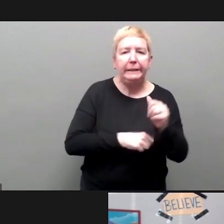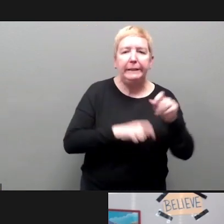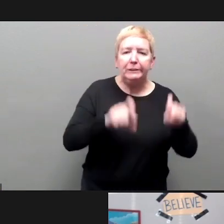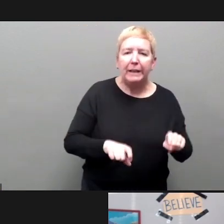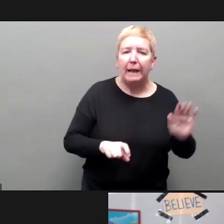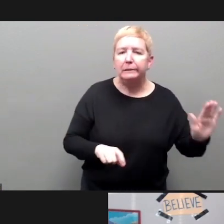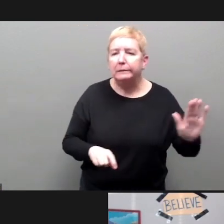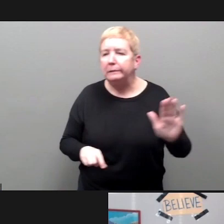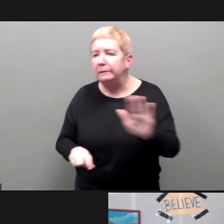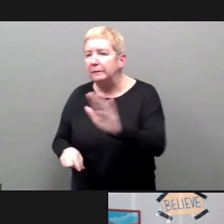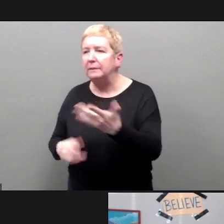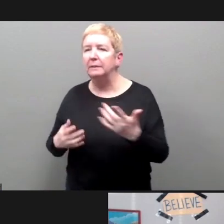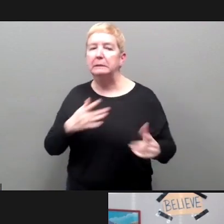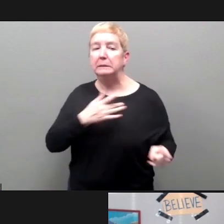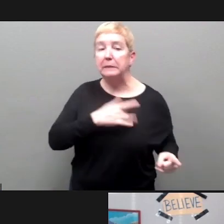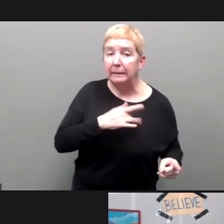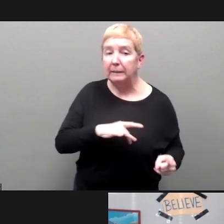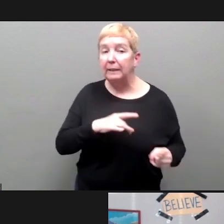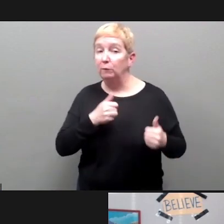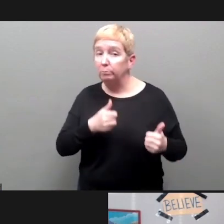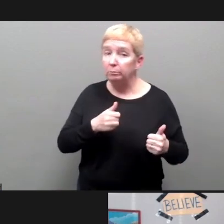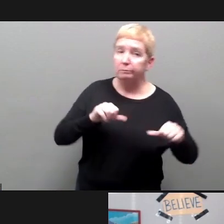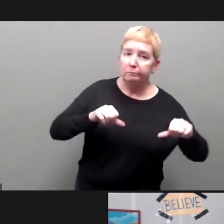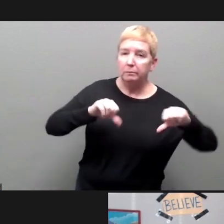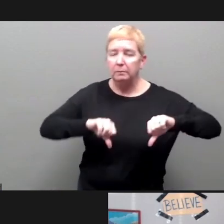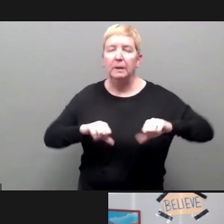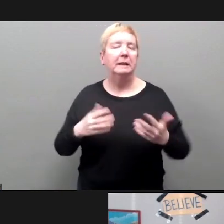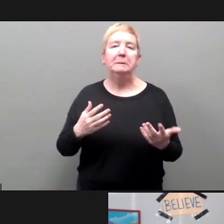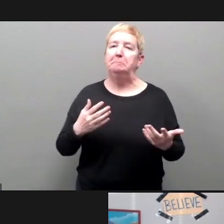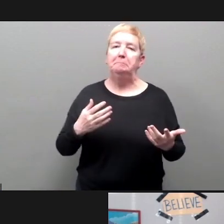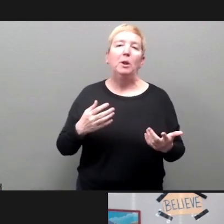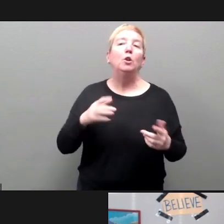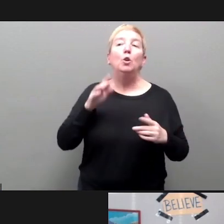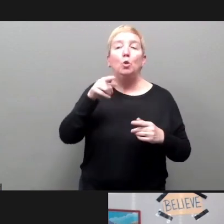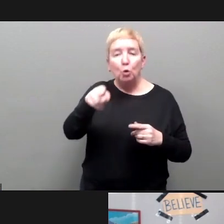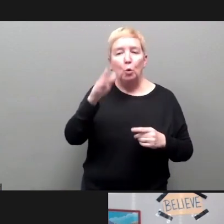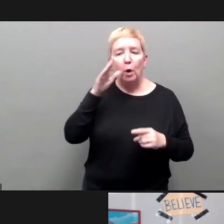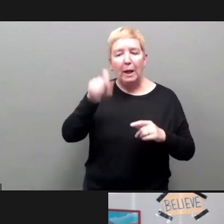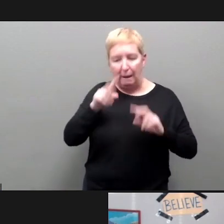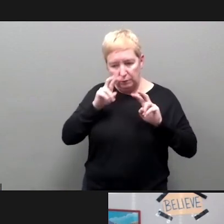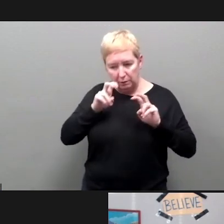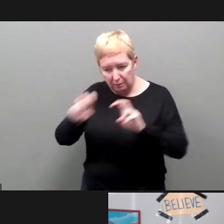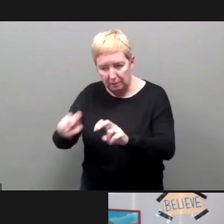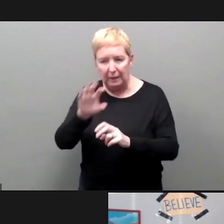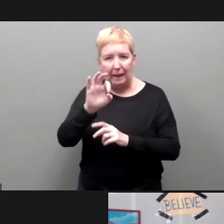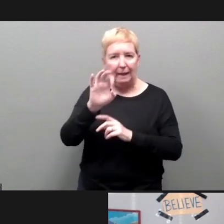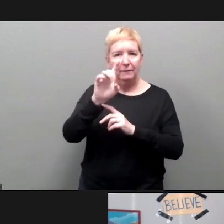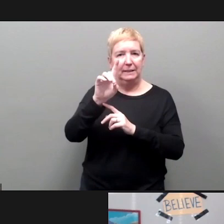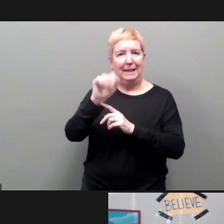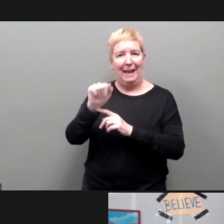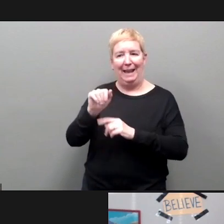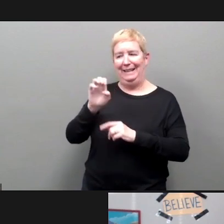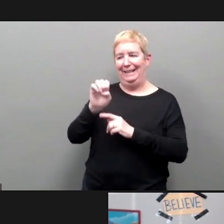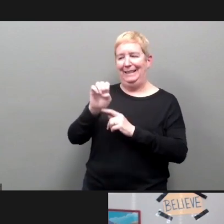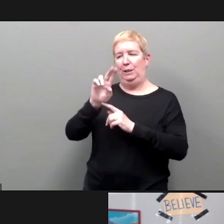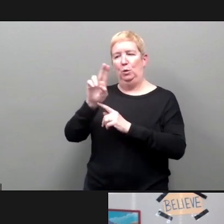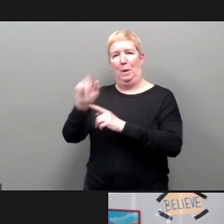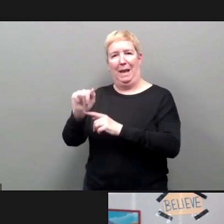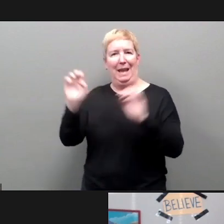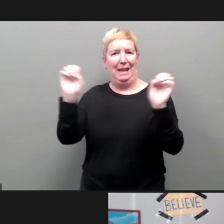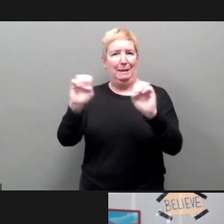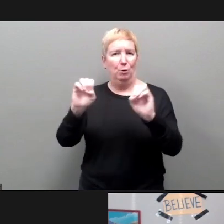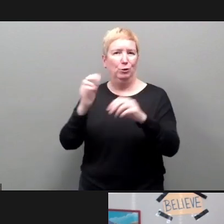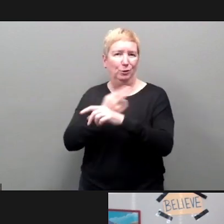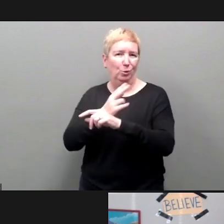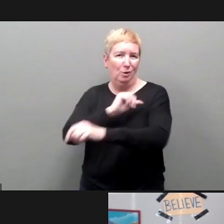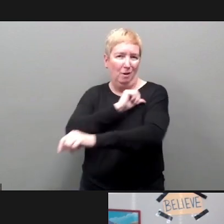You'd have to go through the FDA EUAs for each one of them, but generally they're good. You might remember a couple year